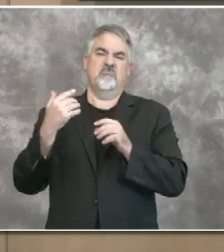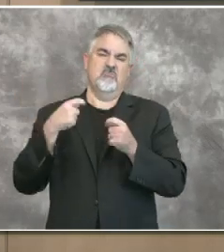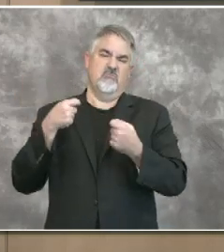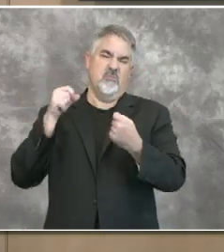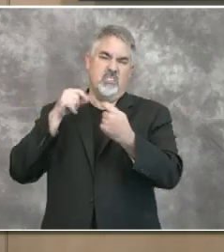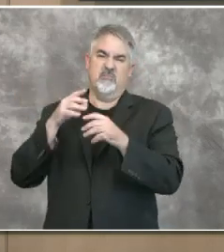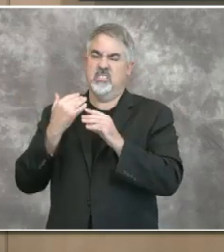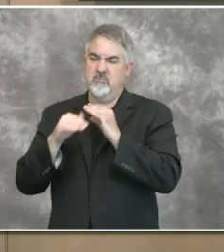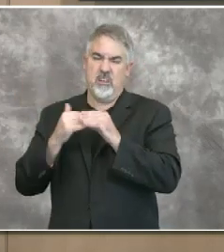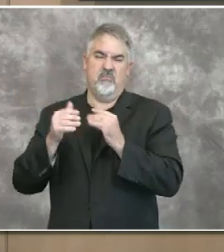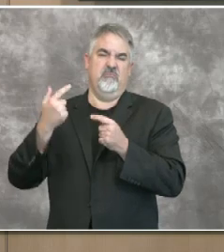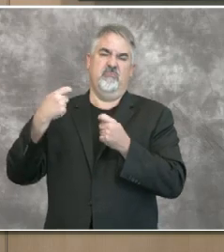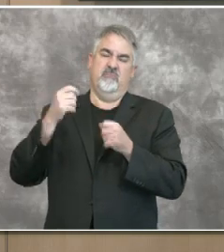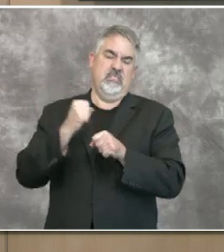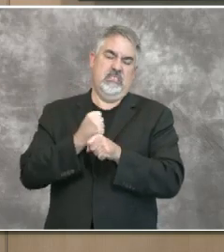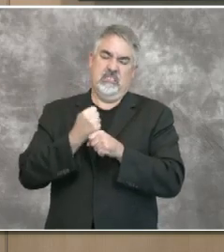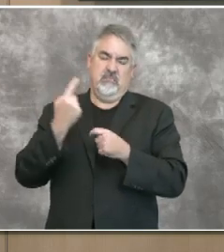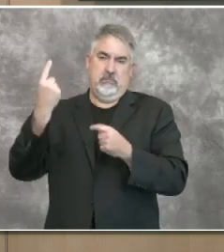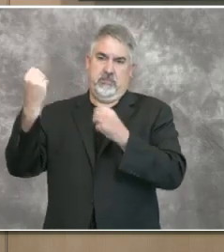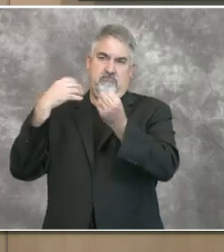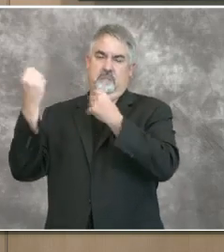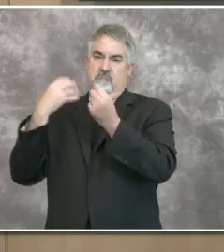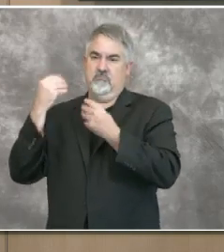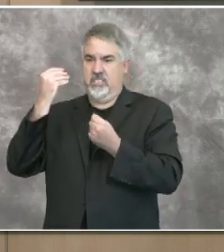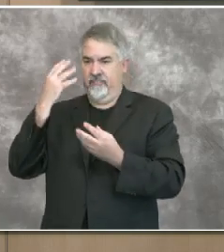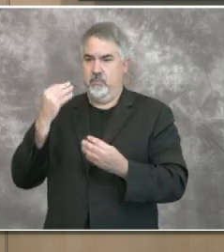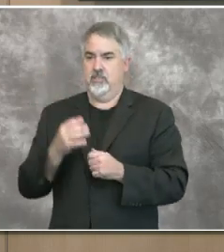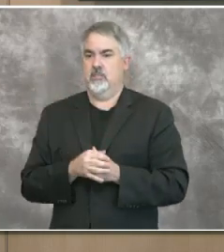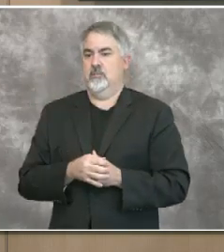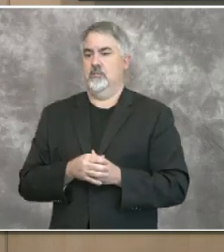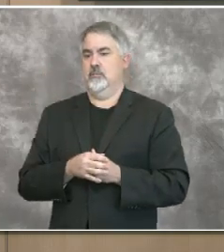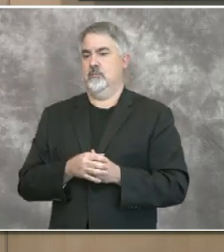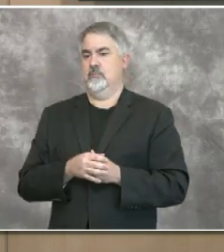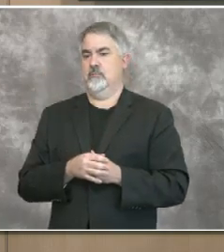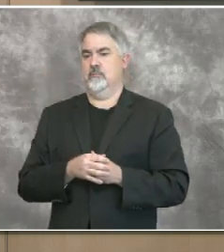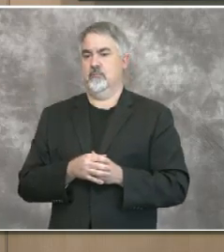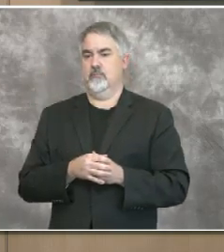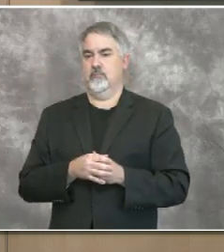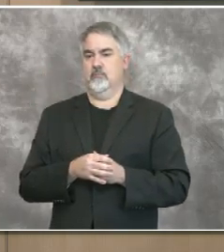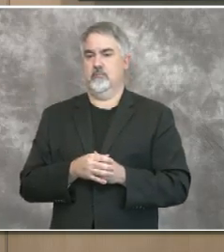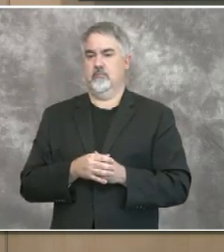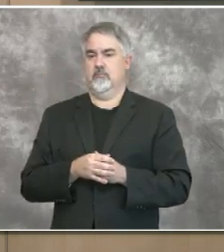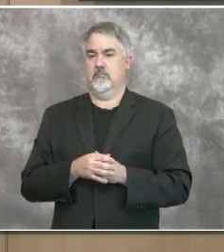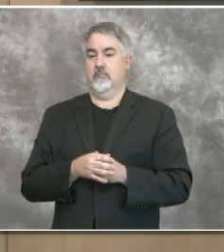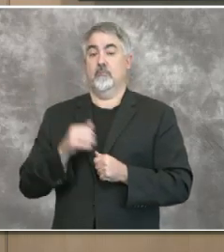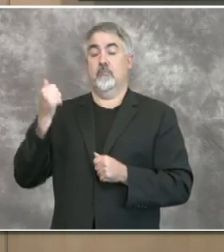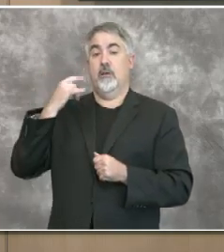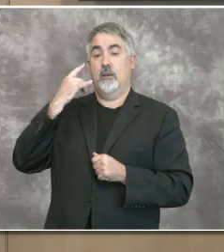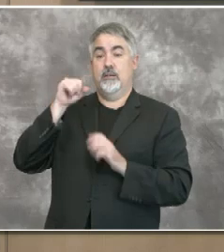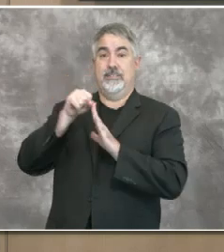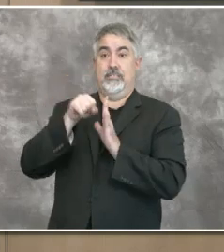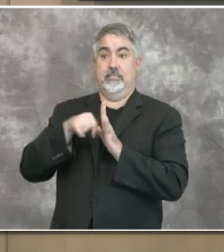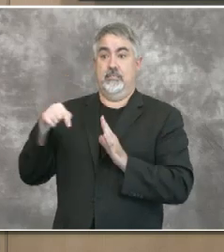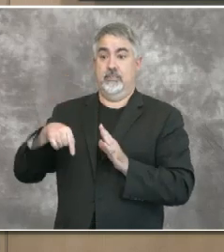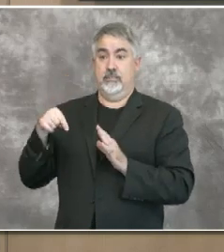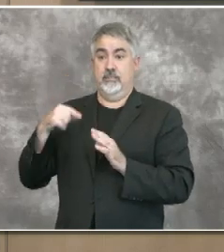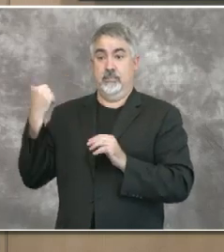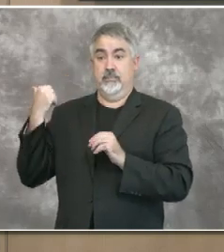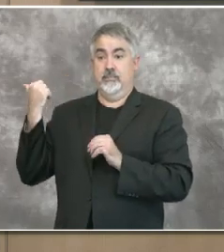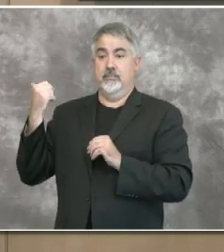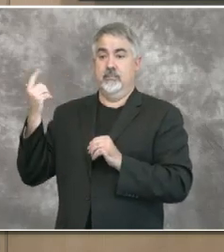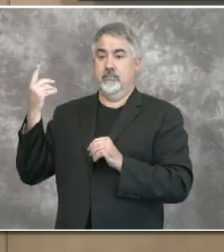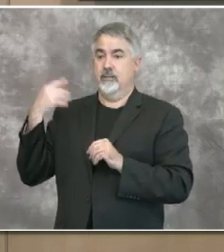the state saying the number of laboratories that are in fact reporting through the state is increasing every day. So we